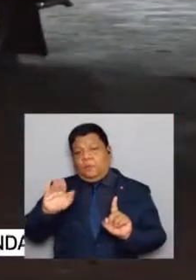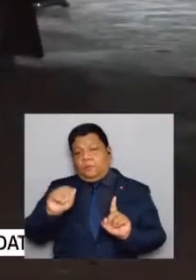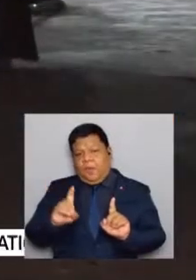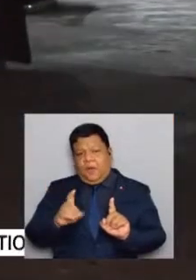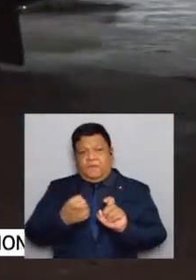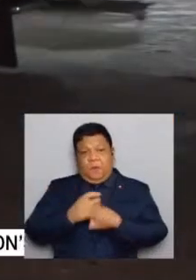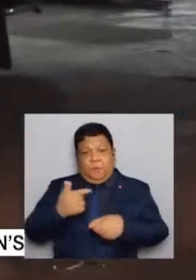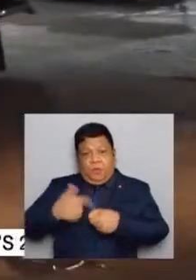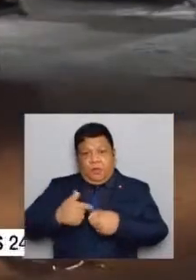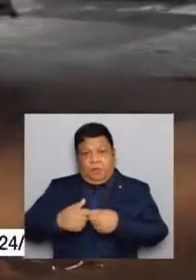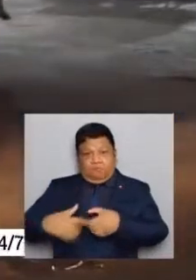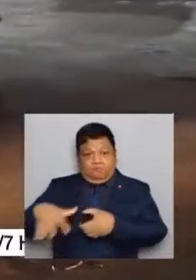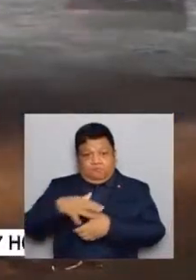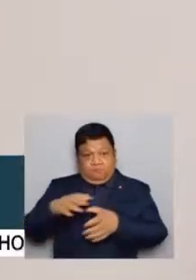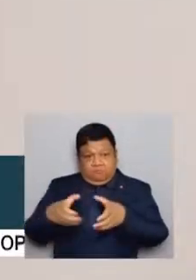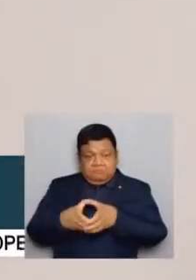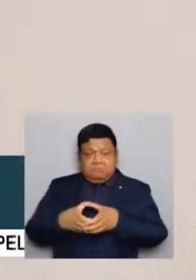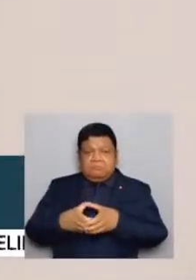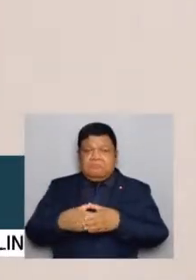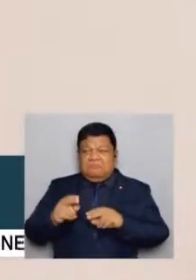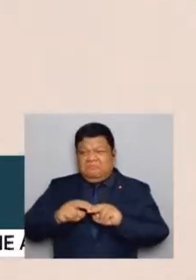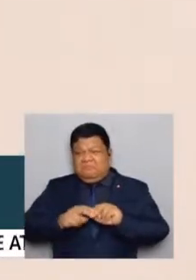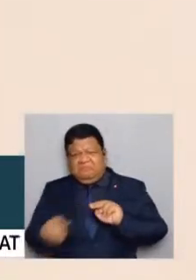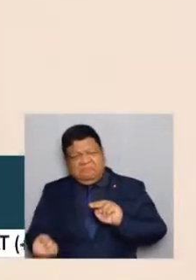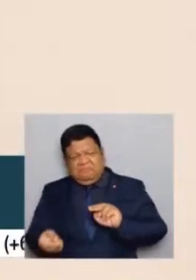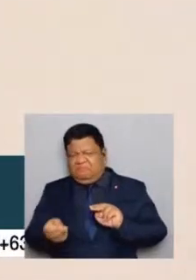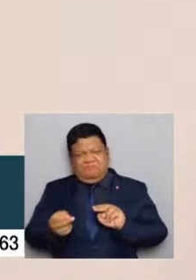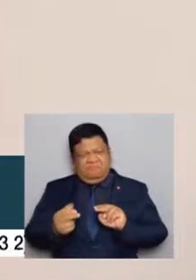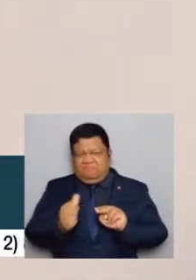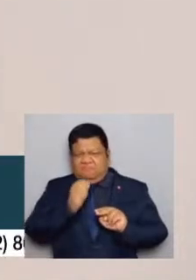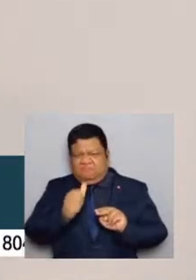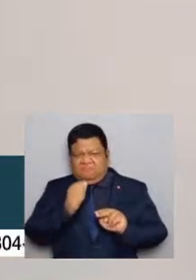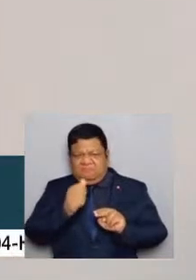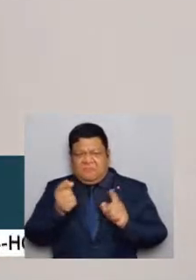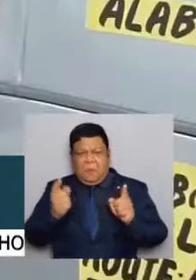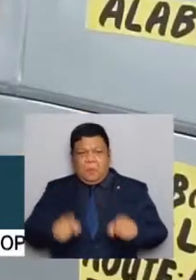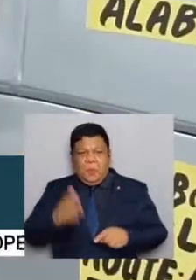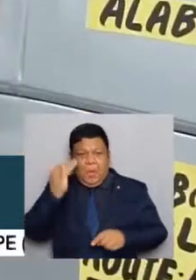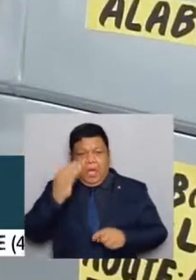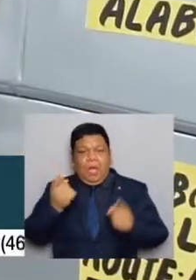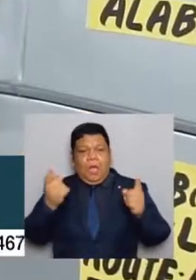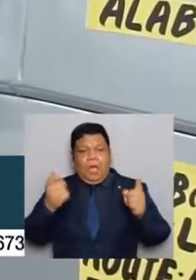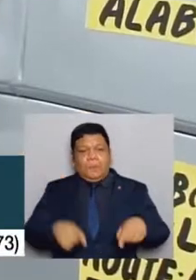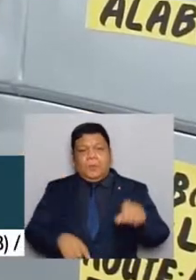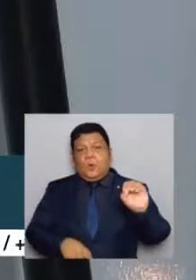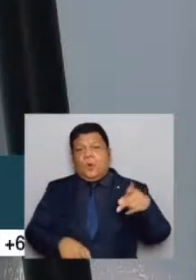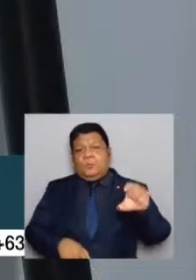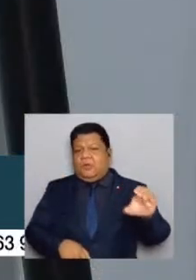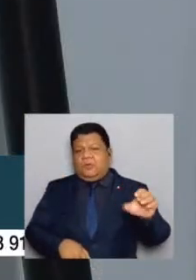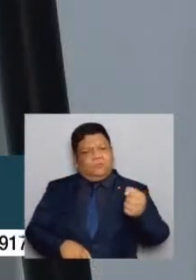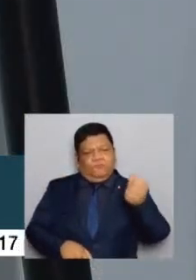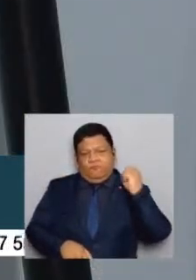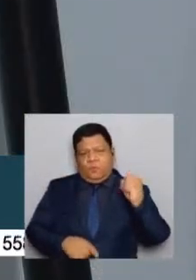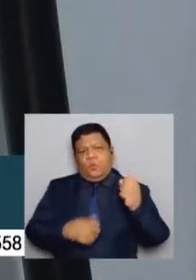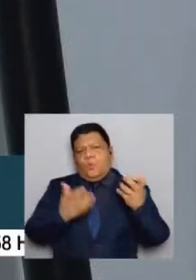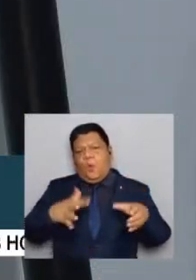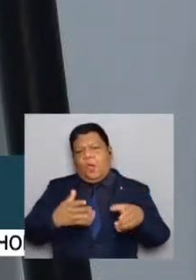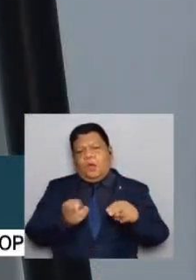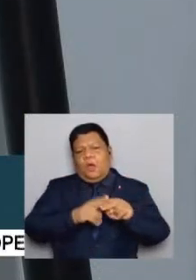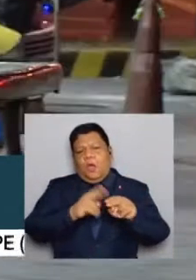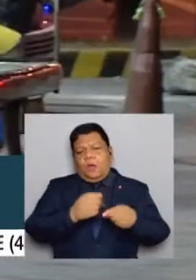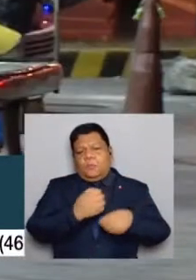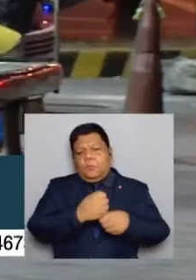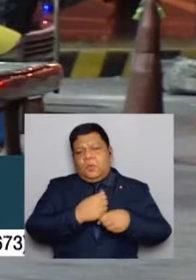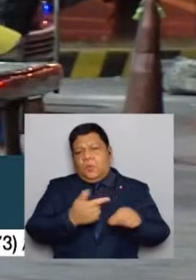says a rollback is unlikely at this point in time, given the OPEC's refusal to increase oil production, thinning